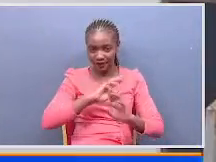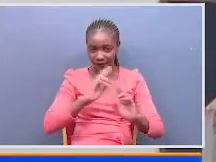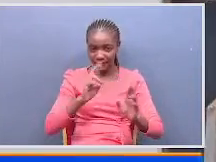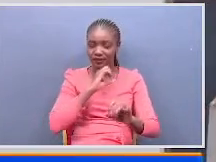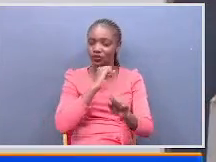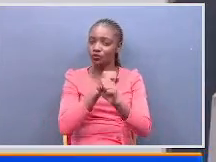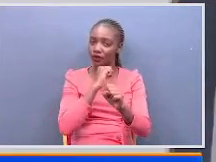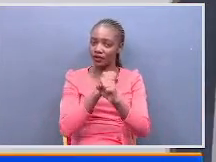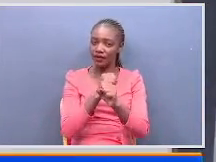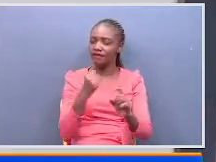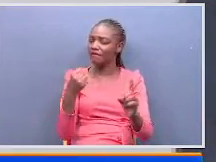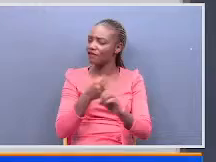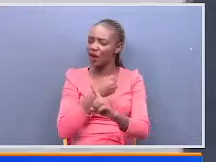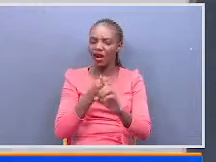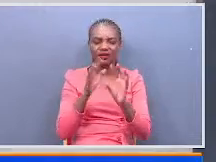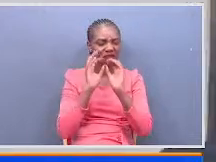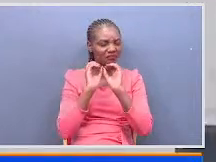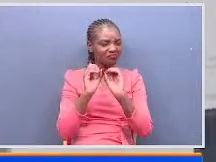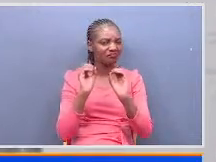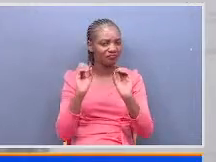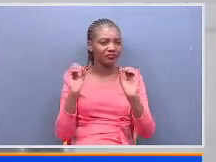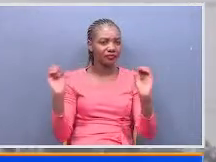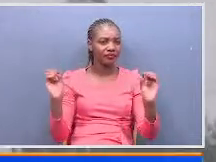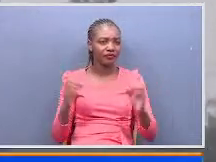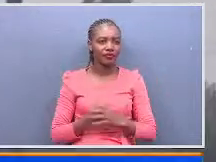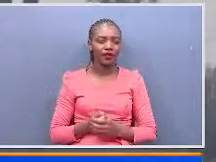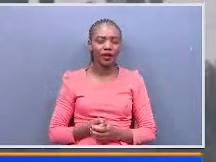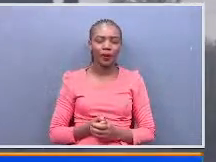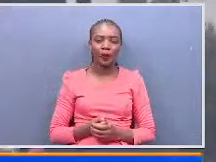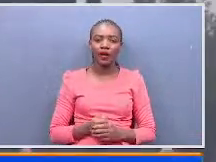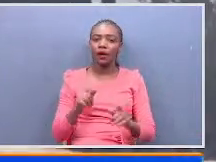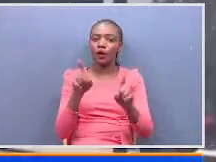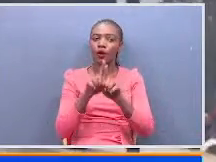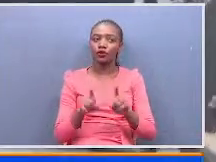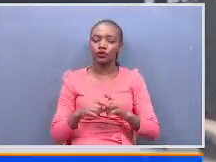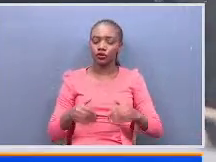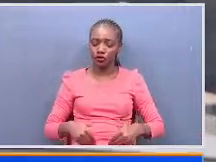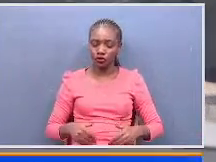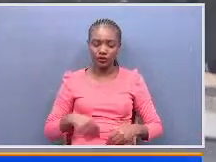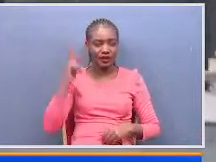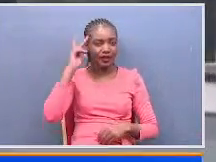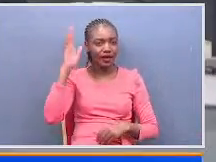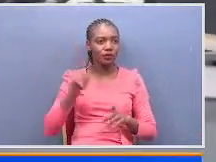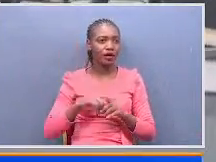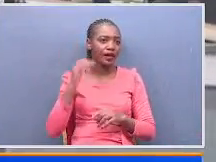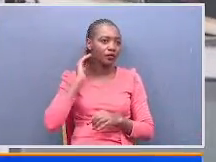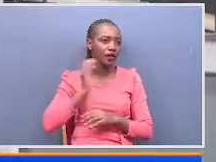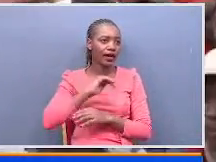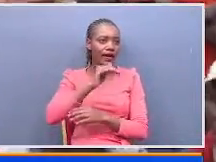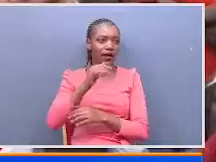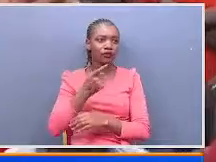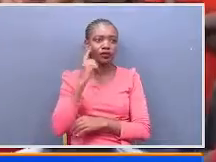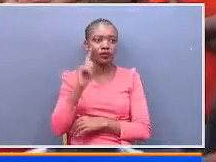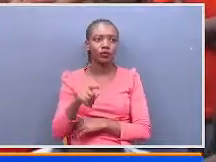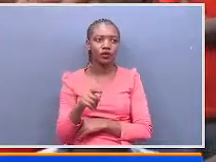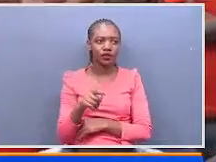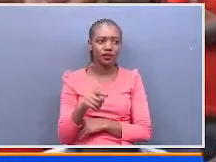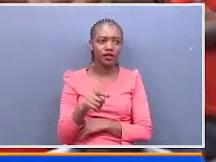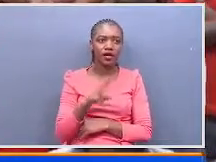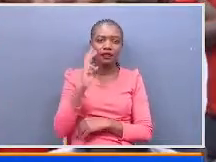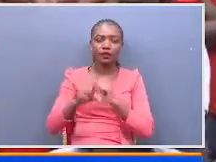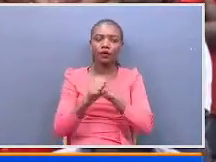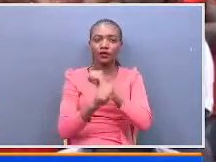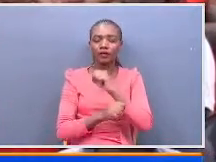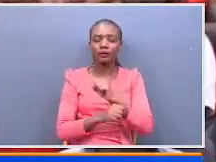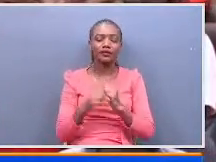kazi yao. Elsewhere, a section of youth in Kiambu and Murang'a counties have announced that they will assist the sick and the elderly in